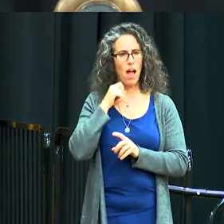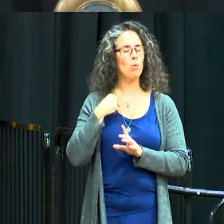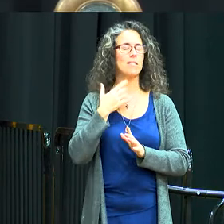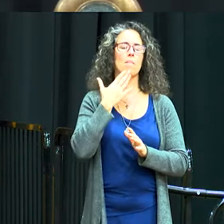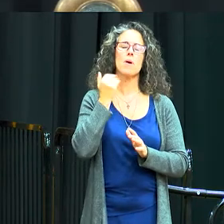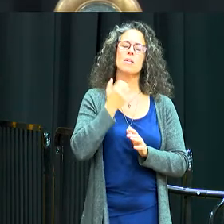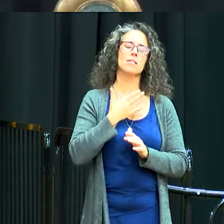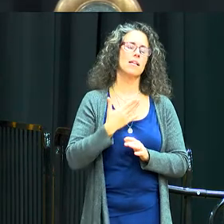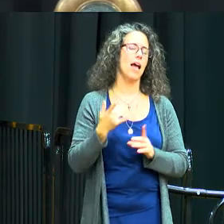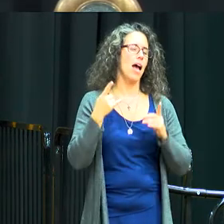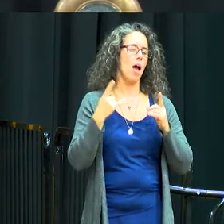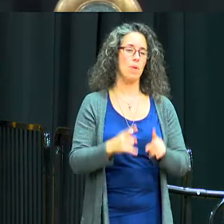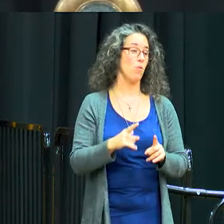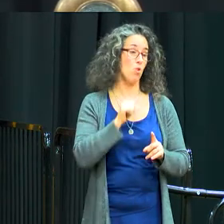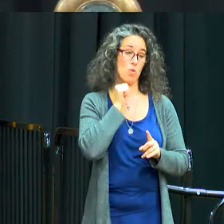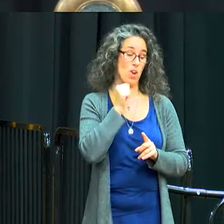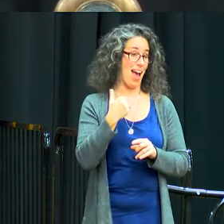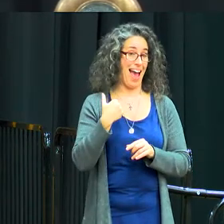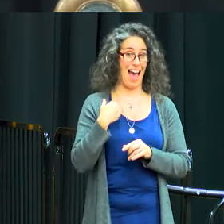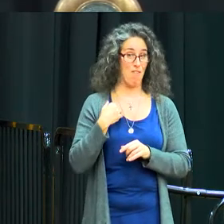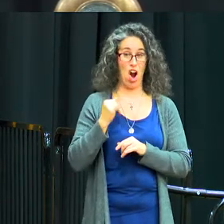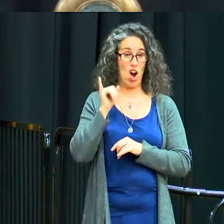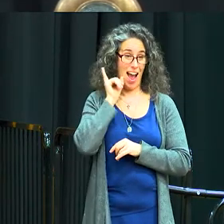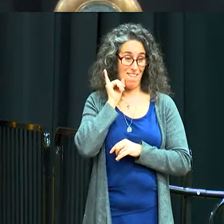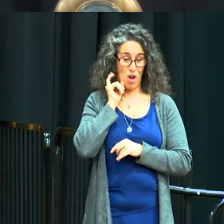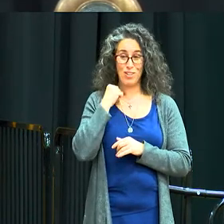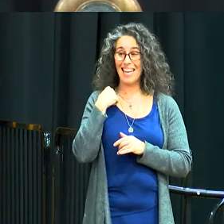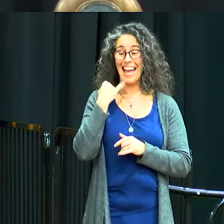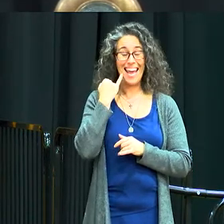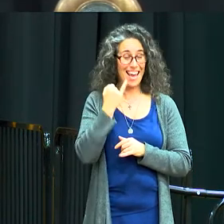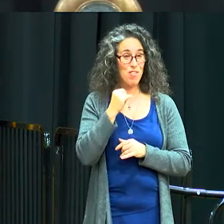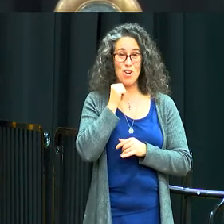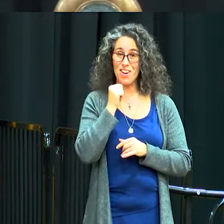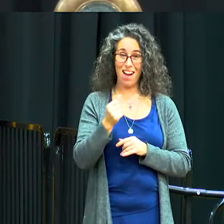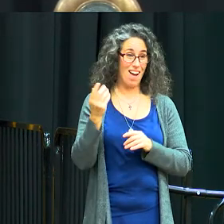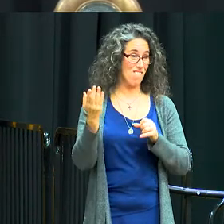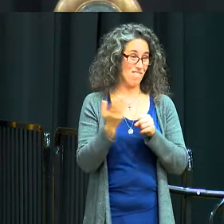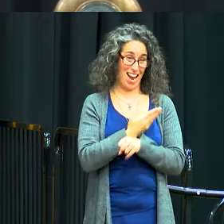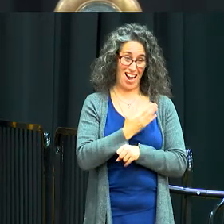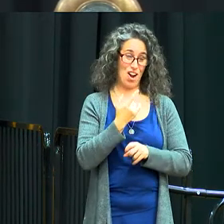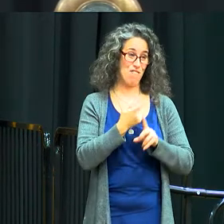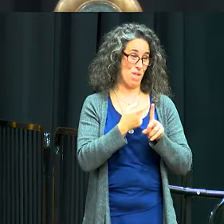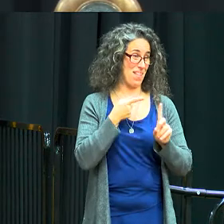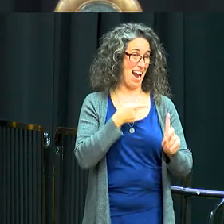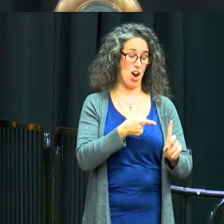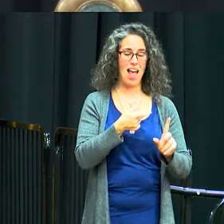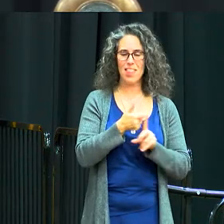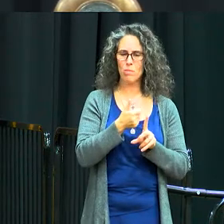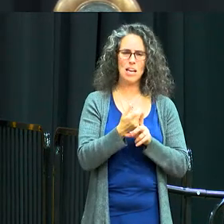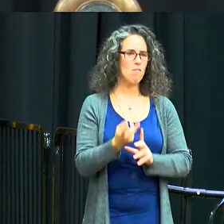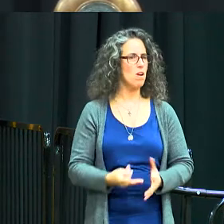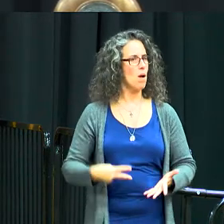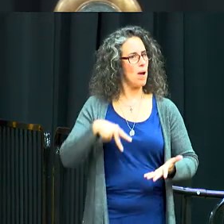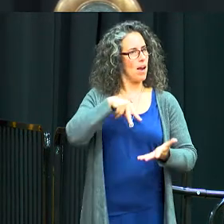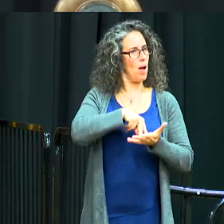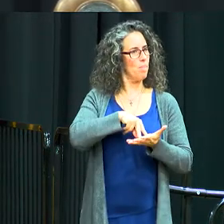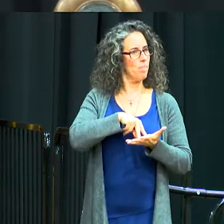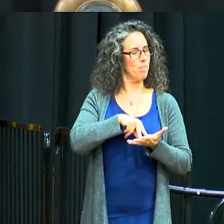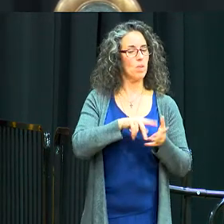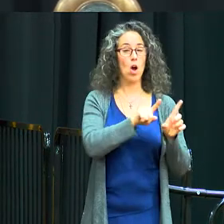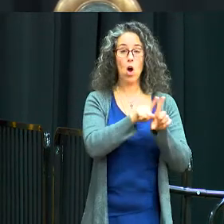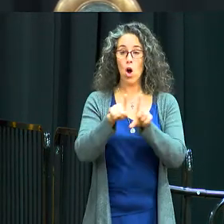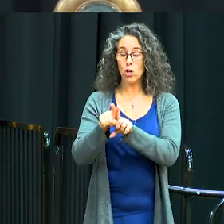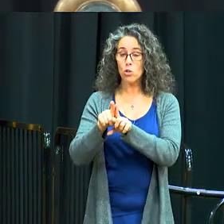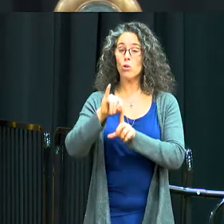probably wouldn't have our iPhones if he had not gotten fired from Apple and then picked himself back up. Of J.K. Rowling, who was an